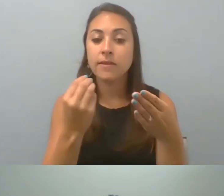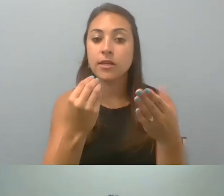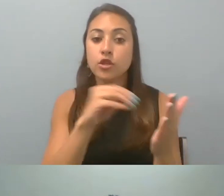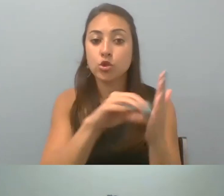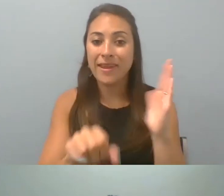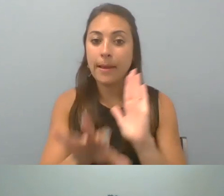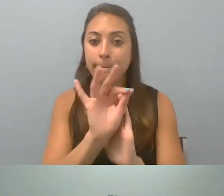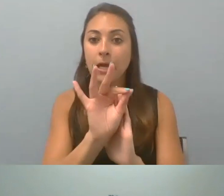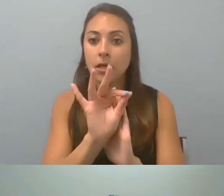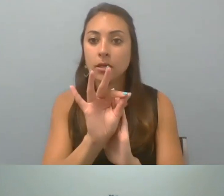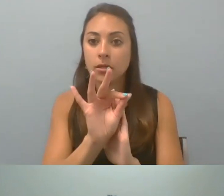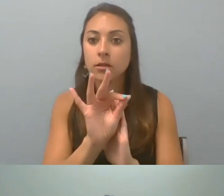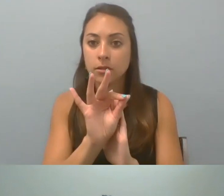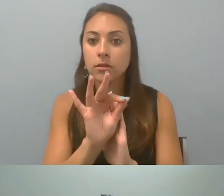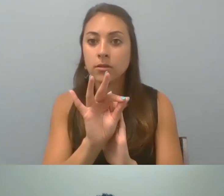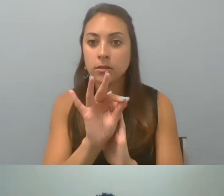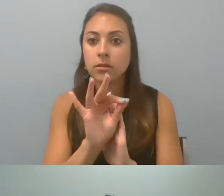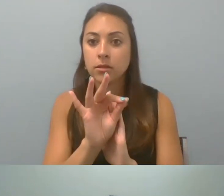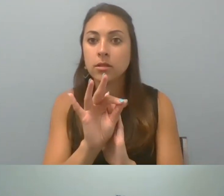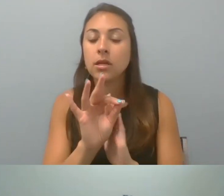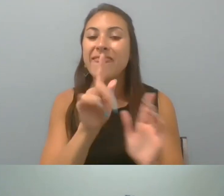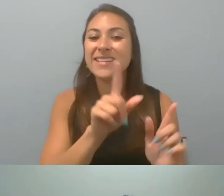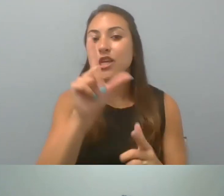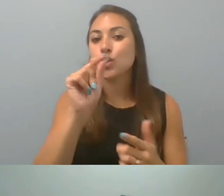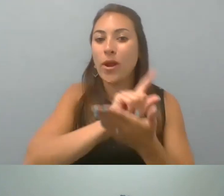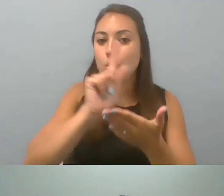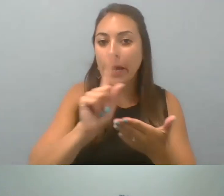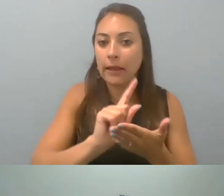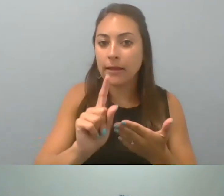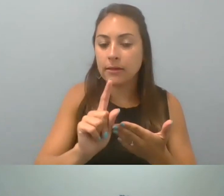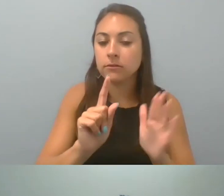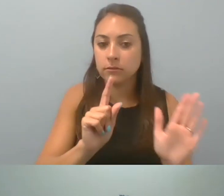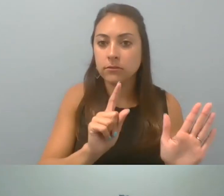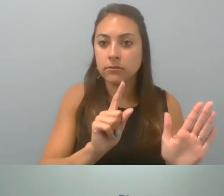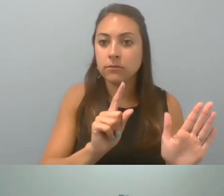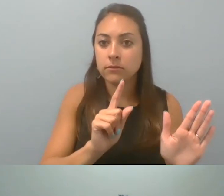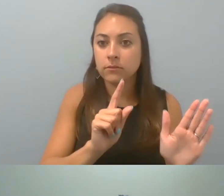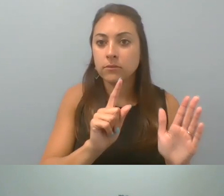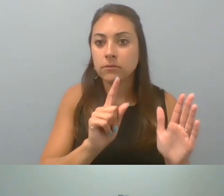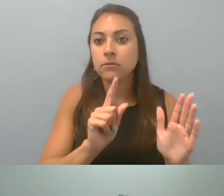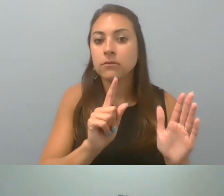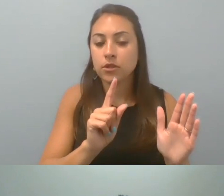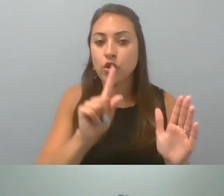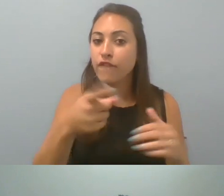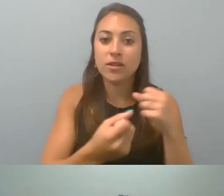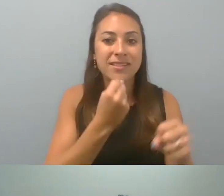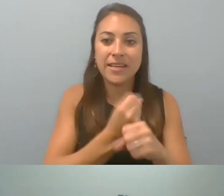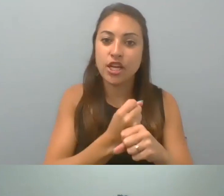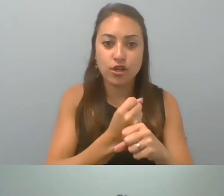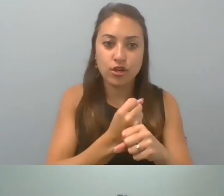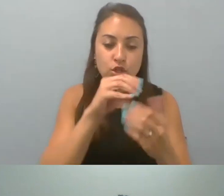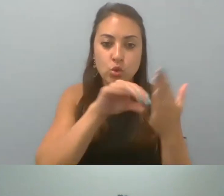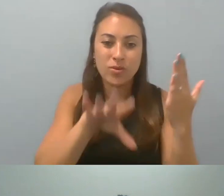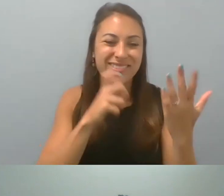is a kosher halal 20 weekly, so it's at that highest level. For first years, it doesn't really